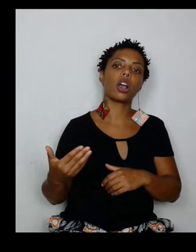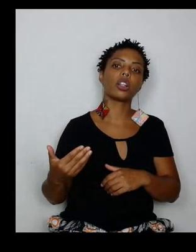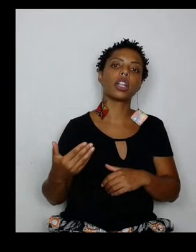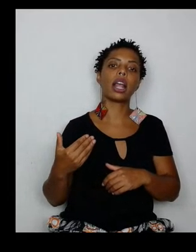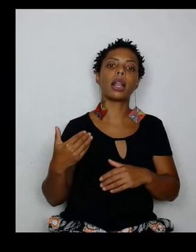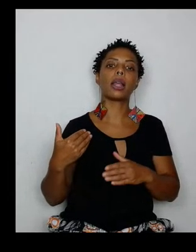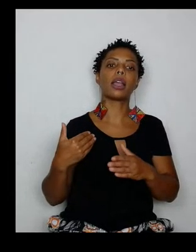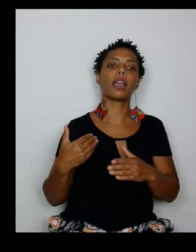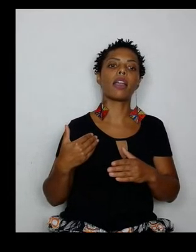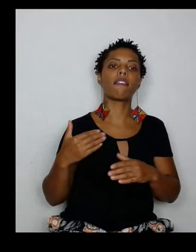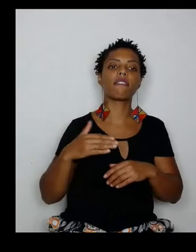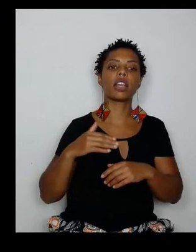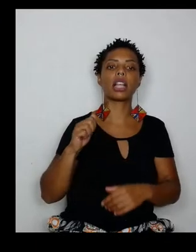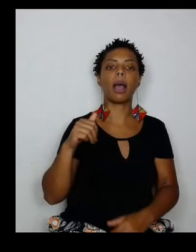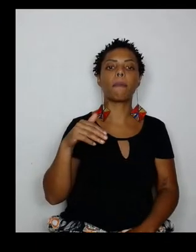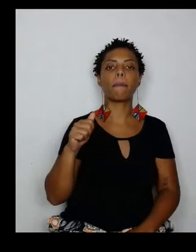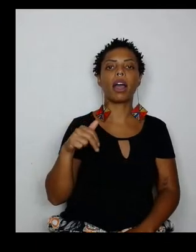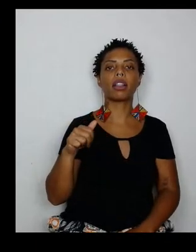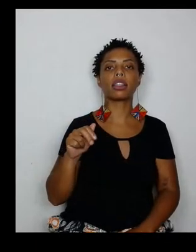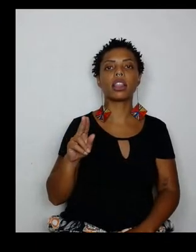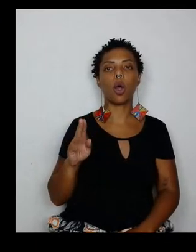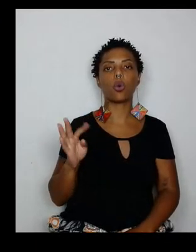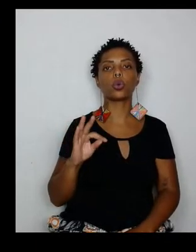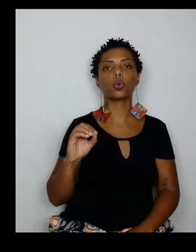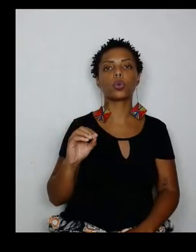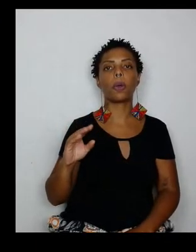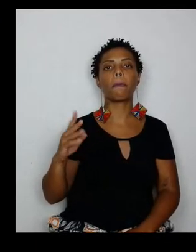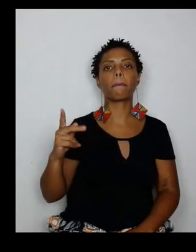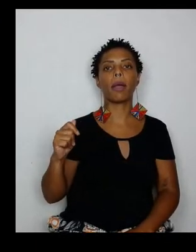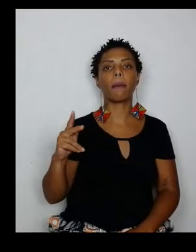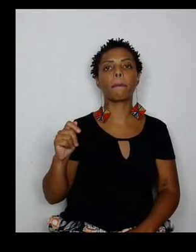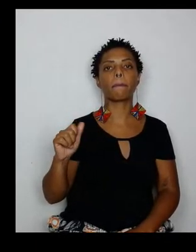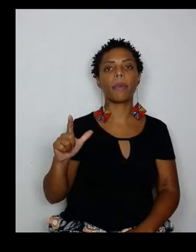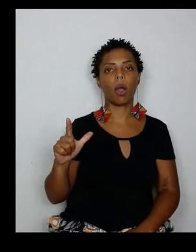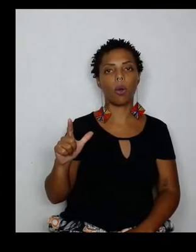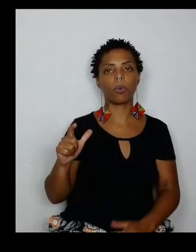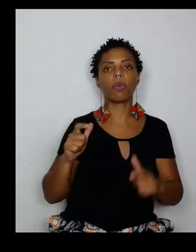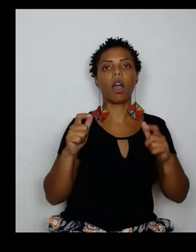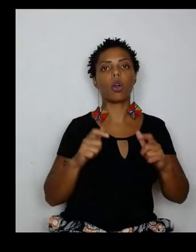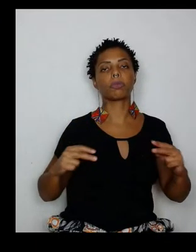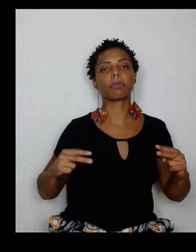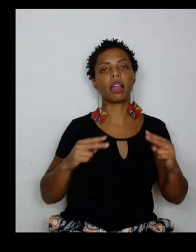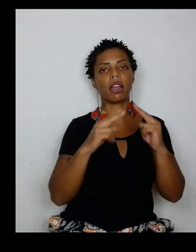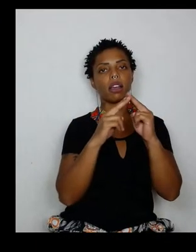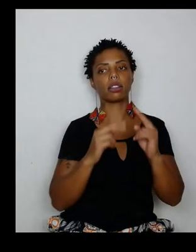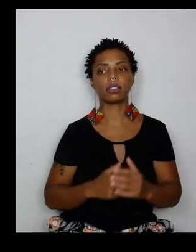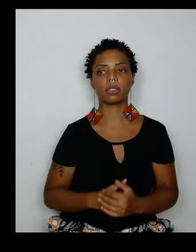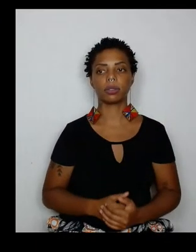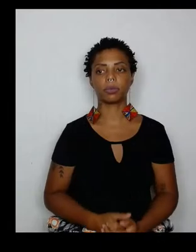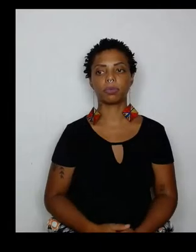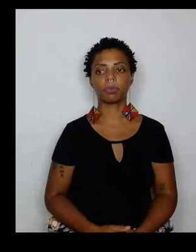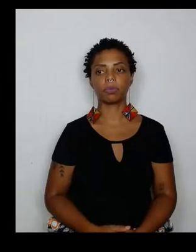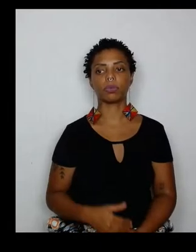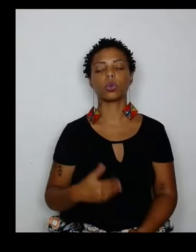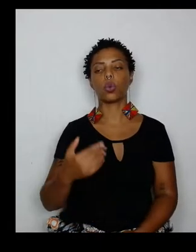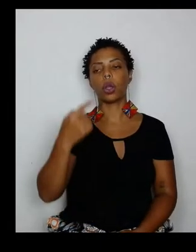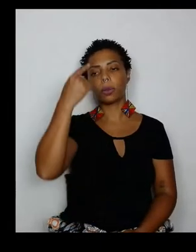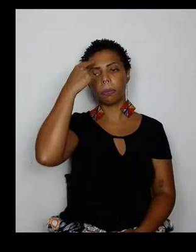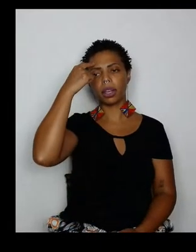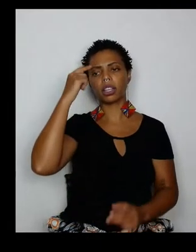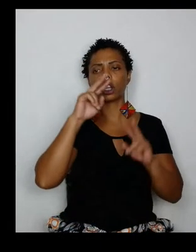look um at a spirit of the dead watching you see of course here um the